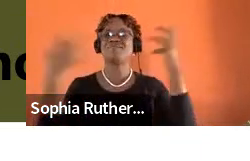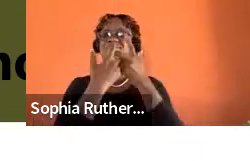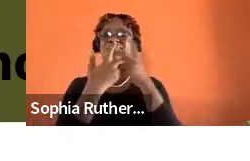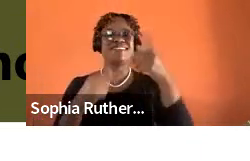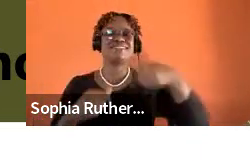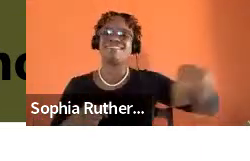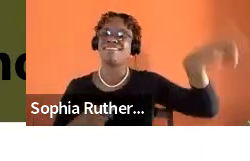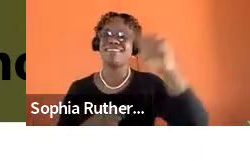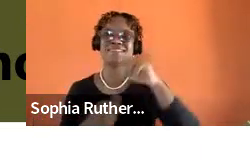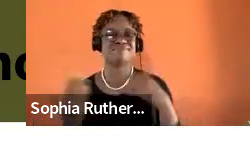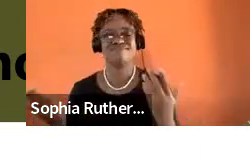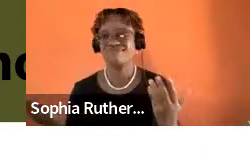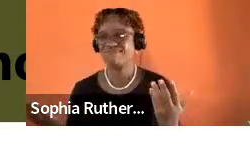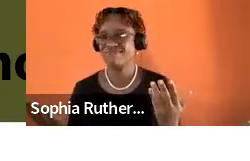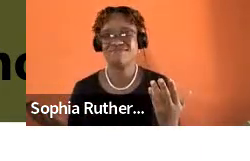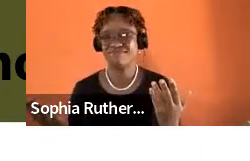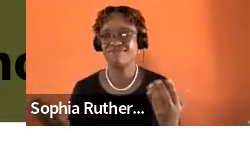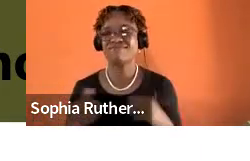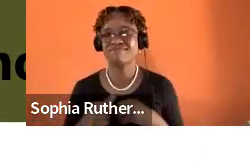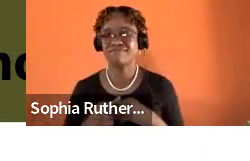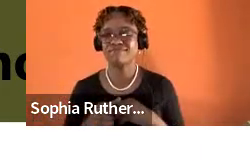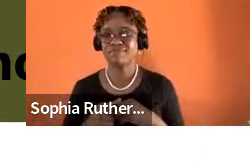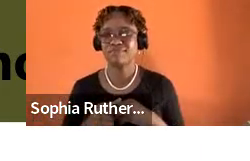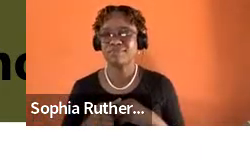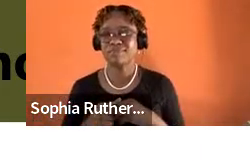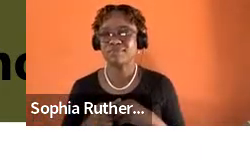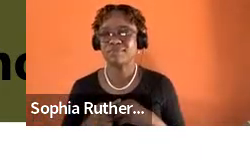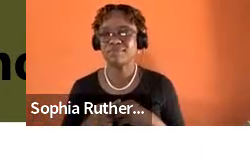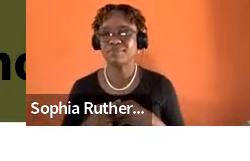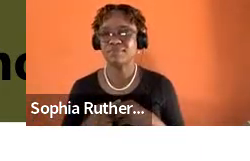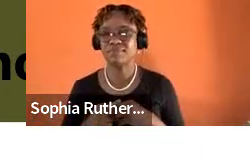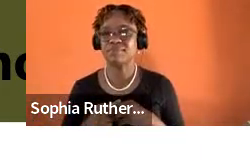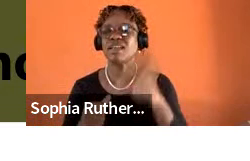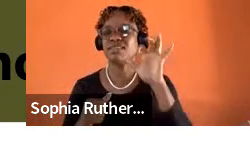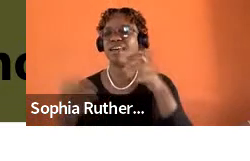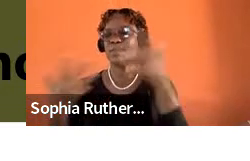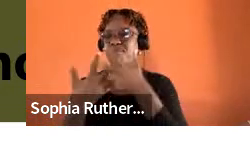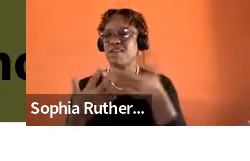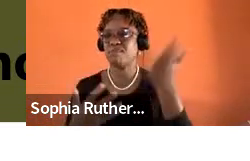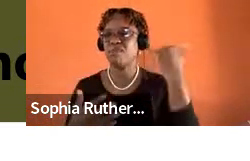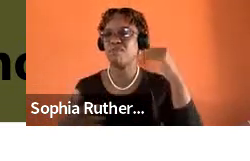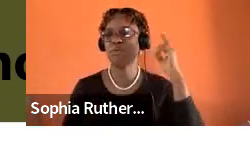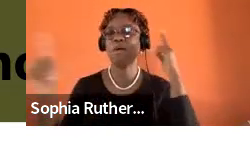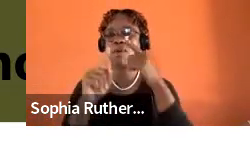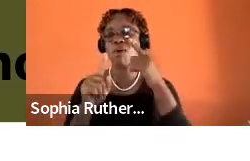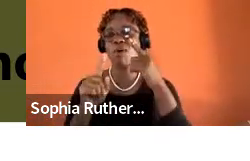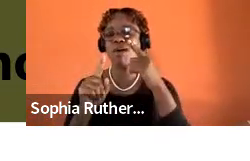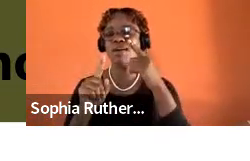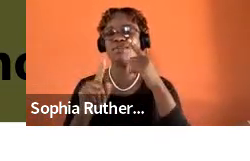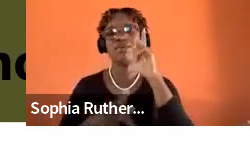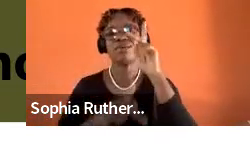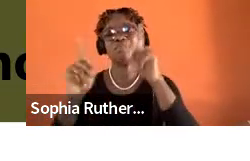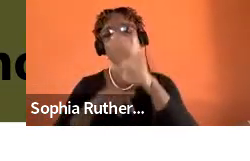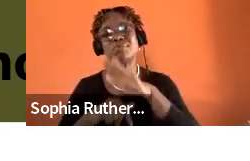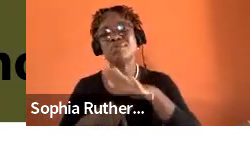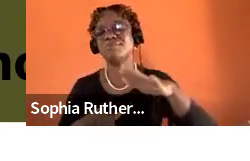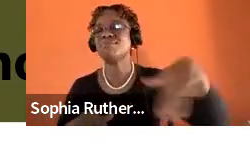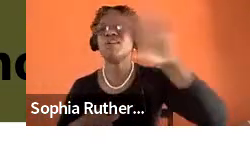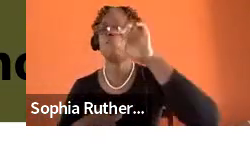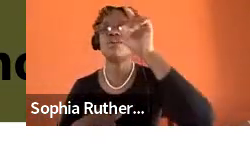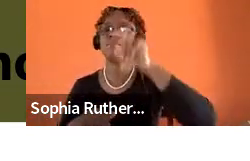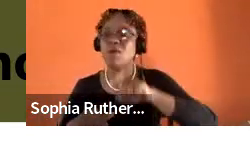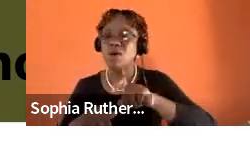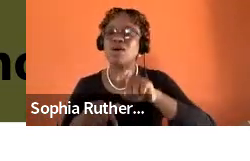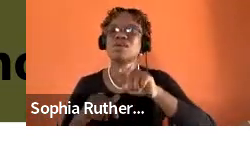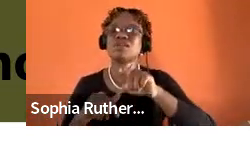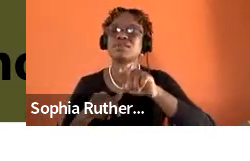adjustments made to accommodate their needs. And again, this is linked to an earlier point that there is a need for society to accept differences among everyone